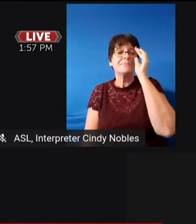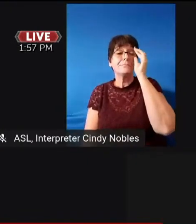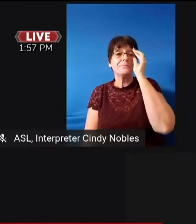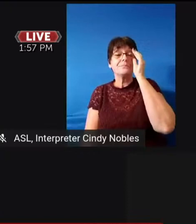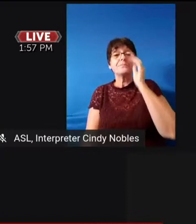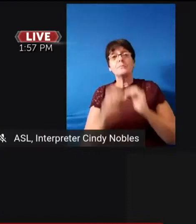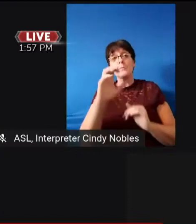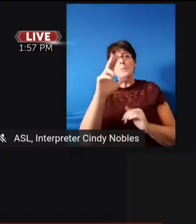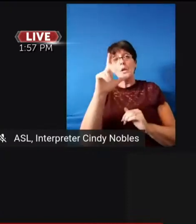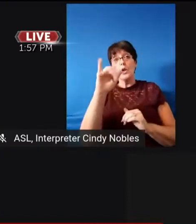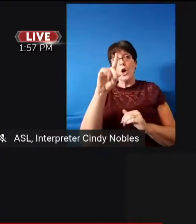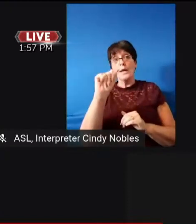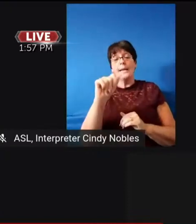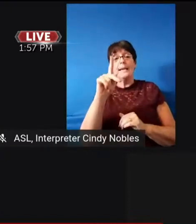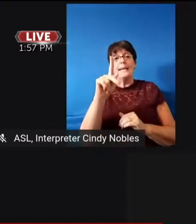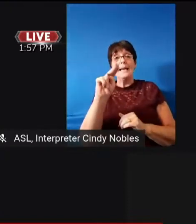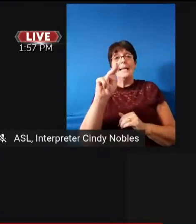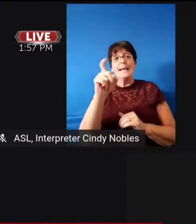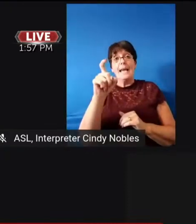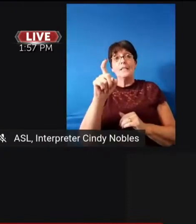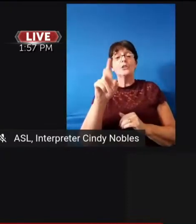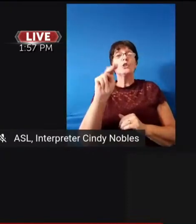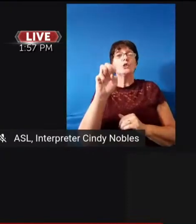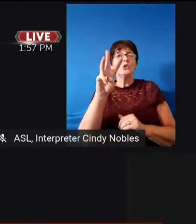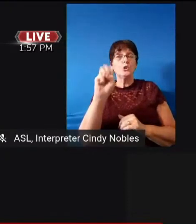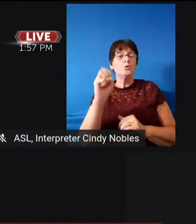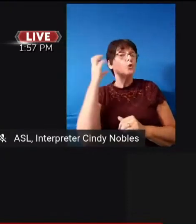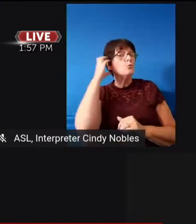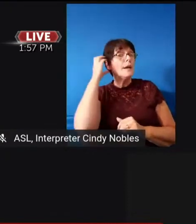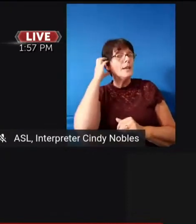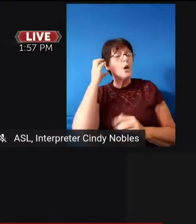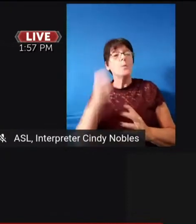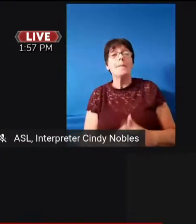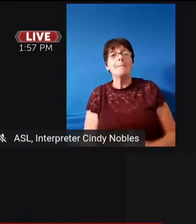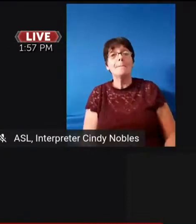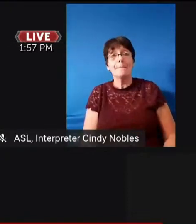Claudia Peshueta, KNX News Radio.